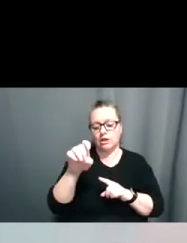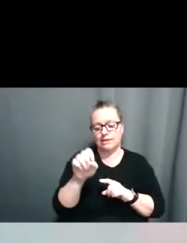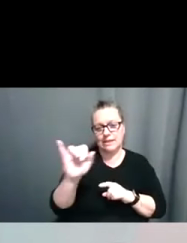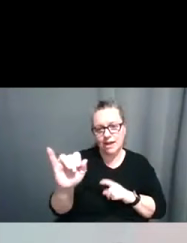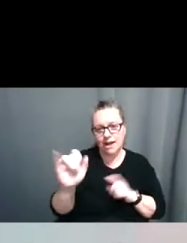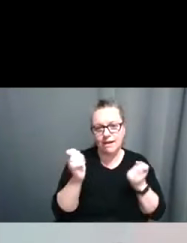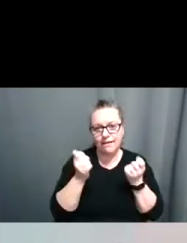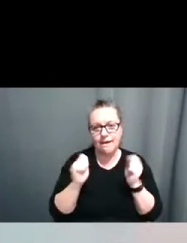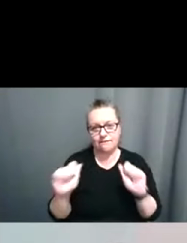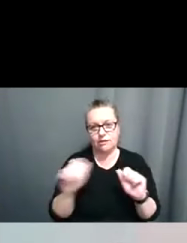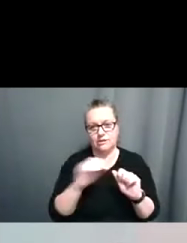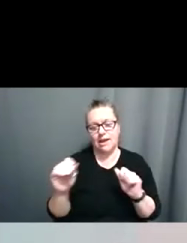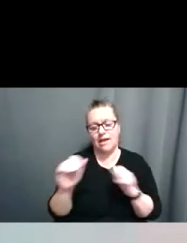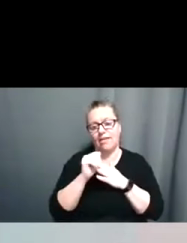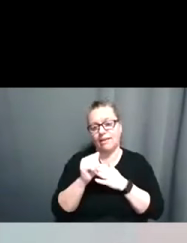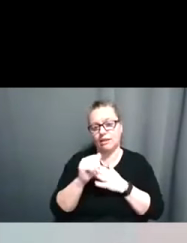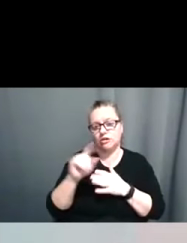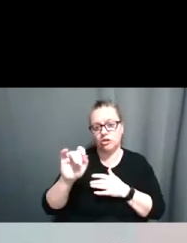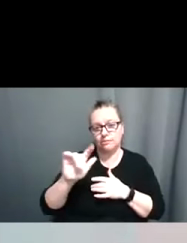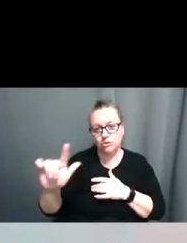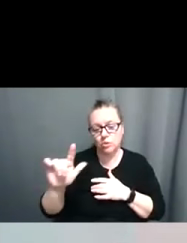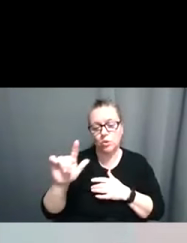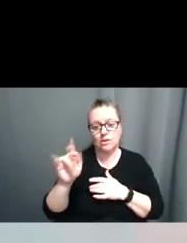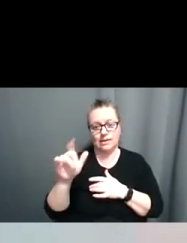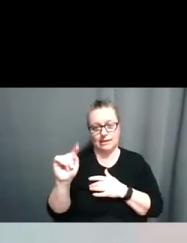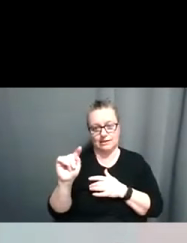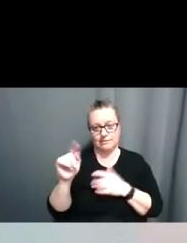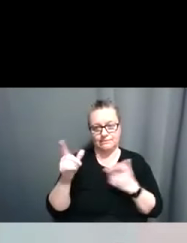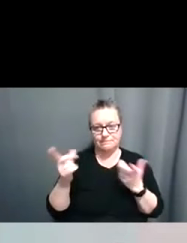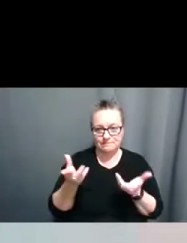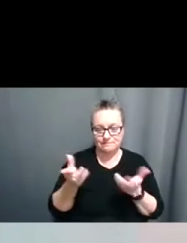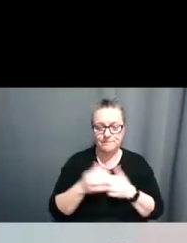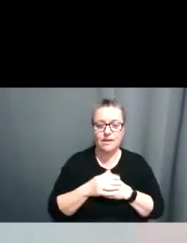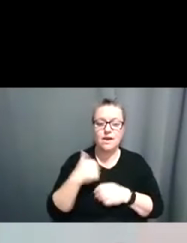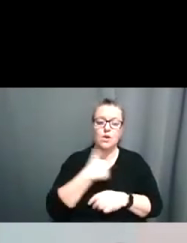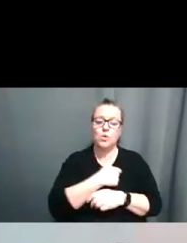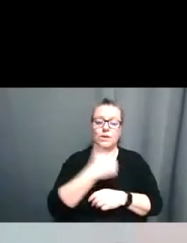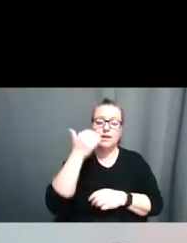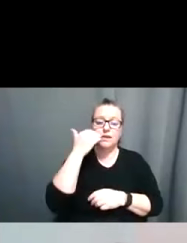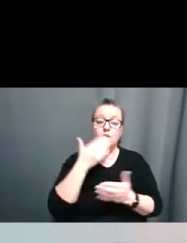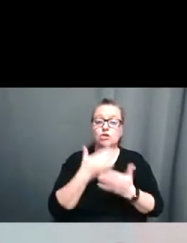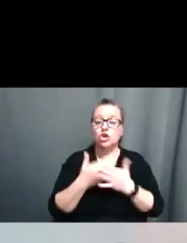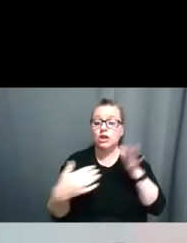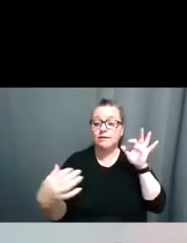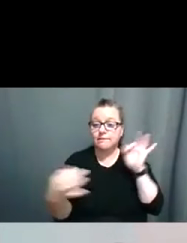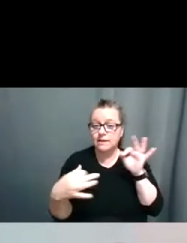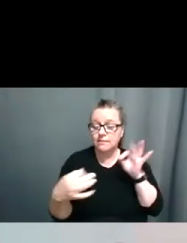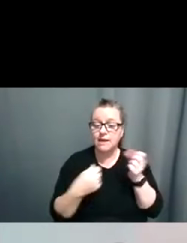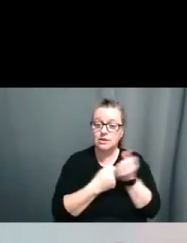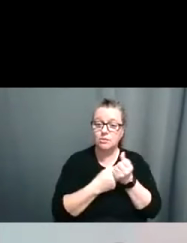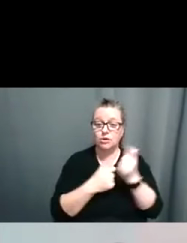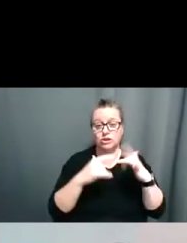efforts and to the leadership toolkit at DSHS and ALTA. We know that good feedback practices support